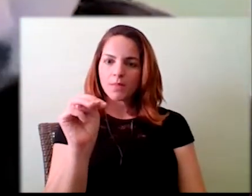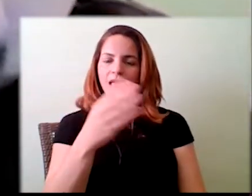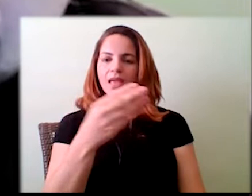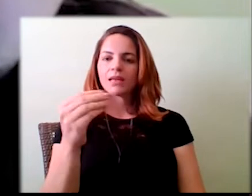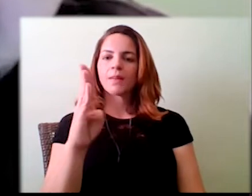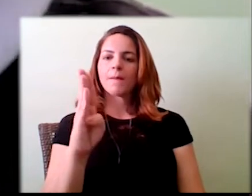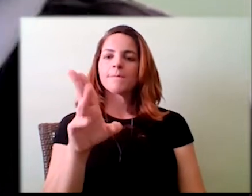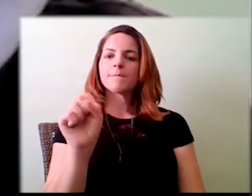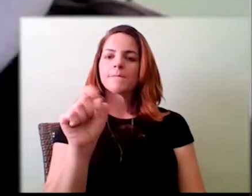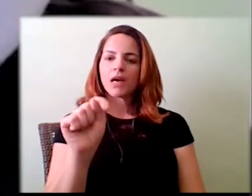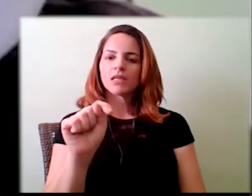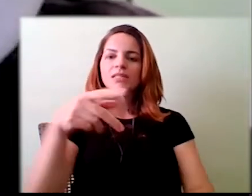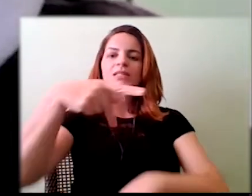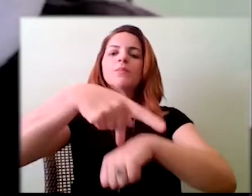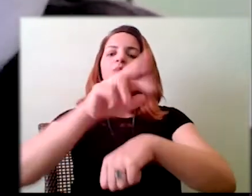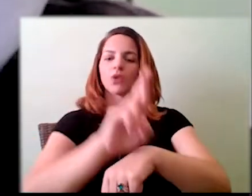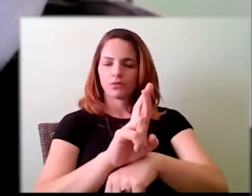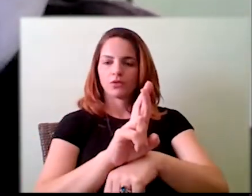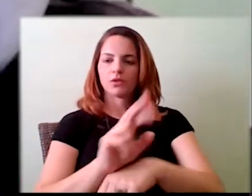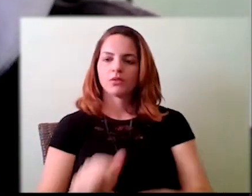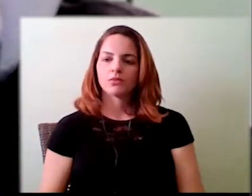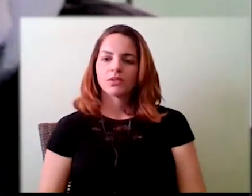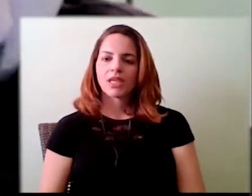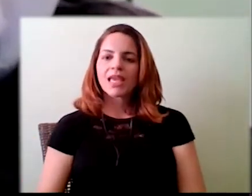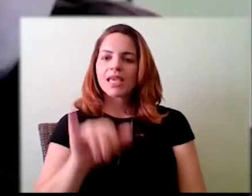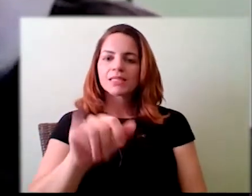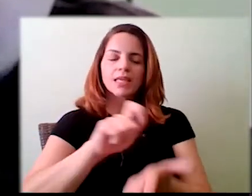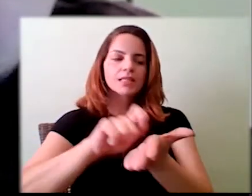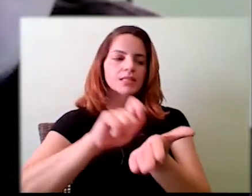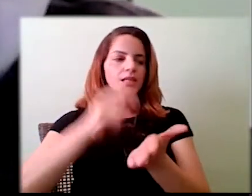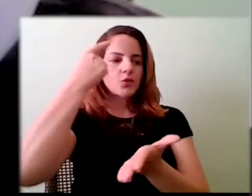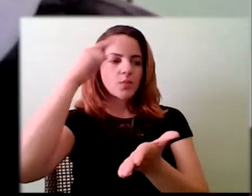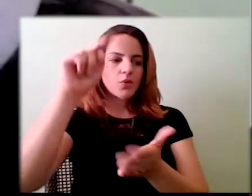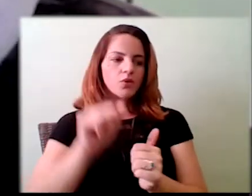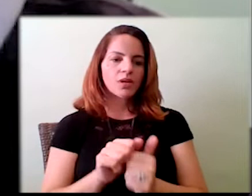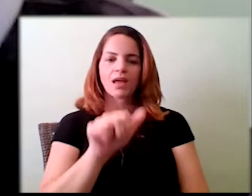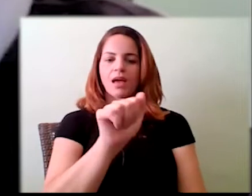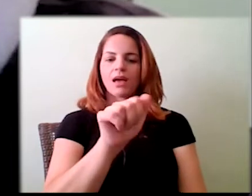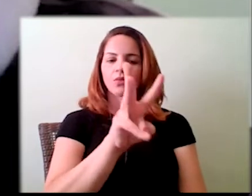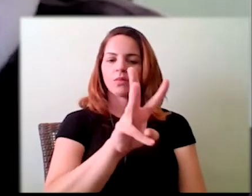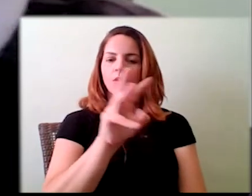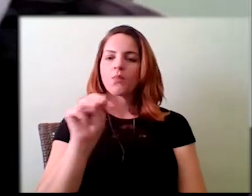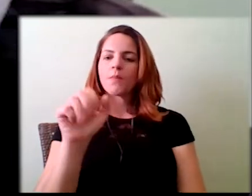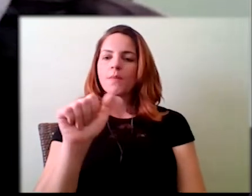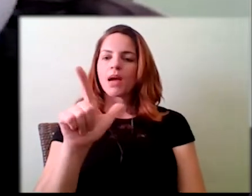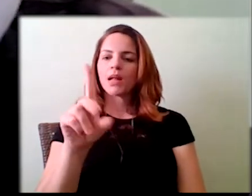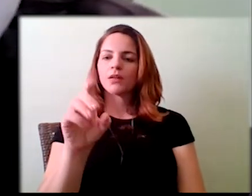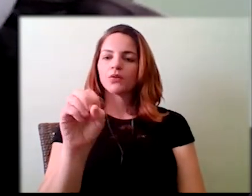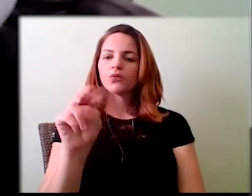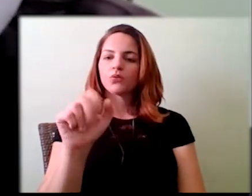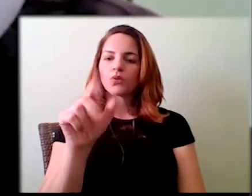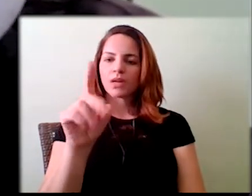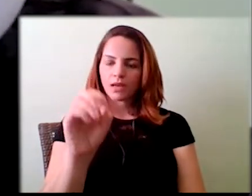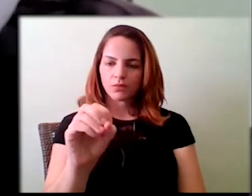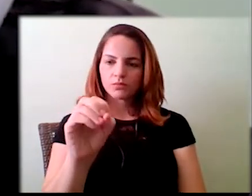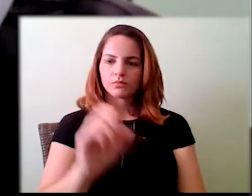This is by A.W. Maldonado. Who is to blame for the economic and political crisis in